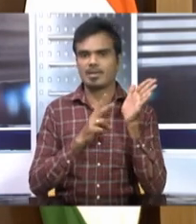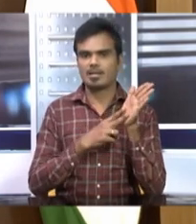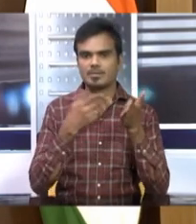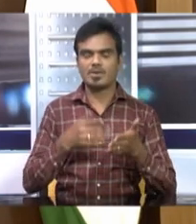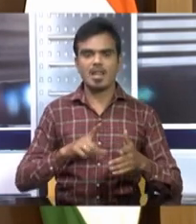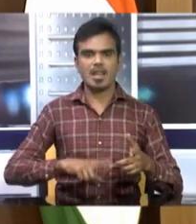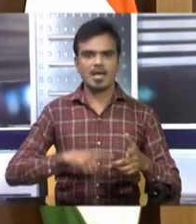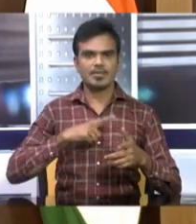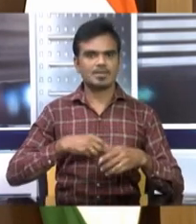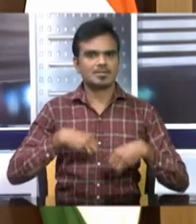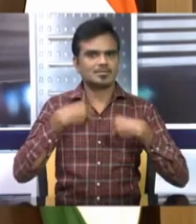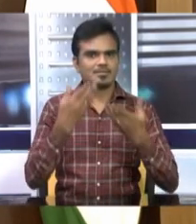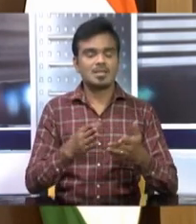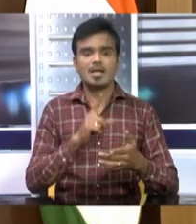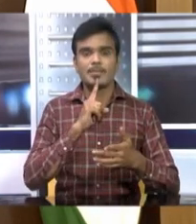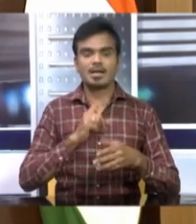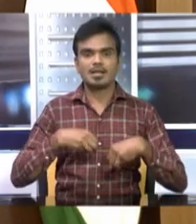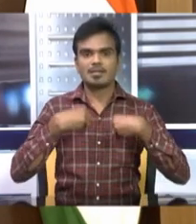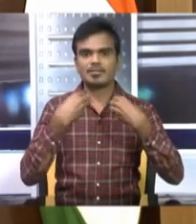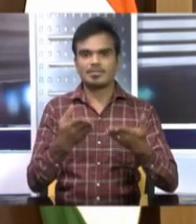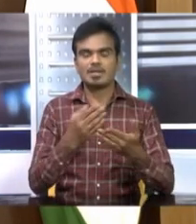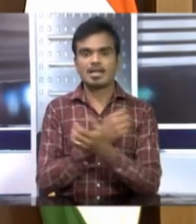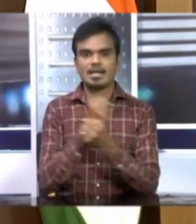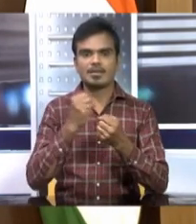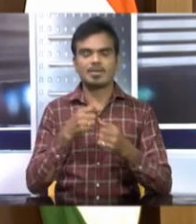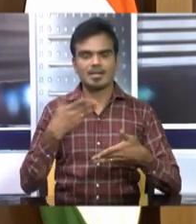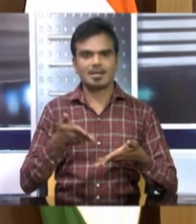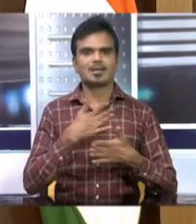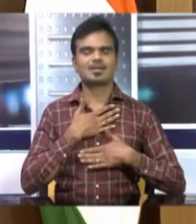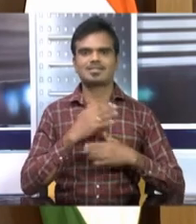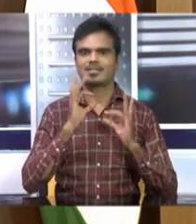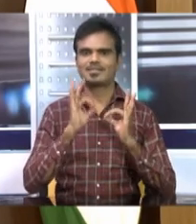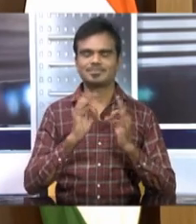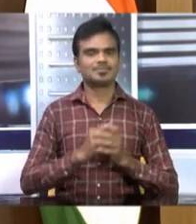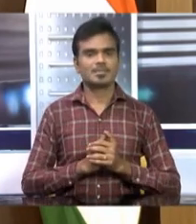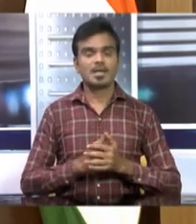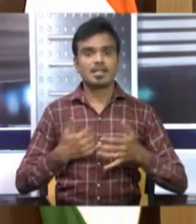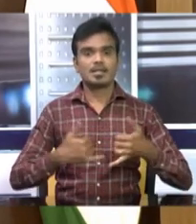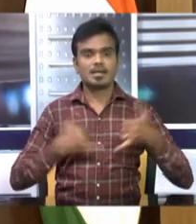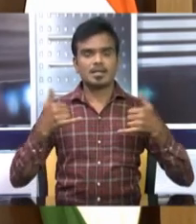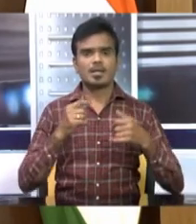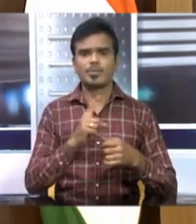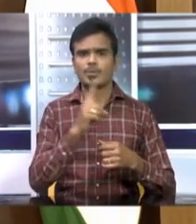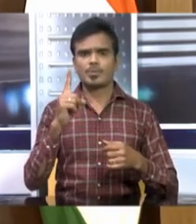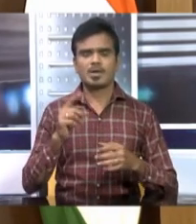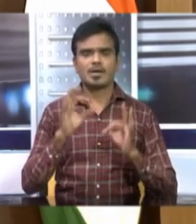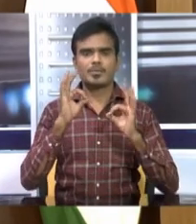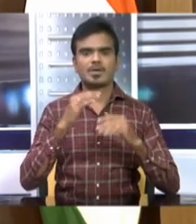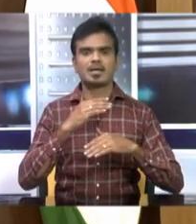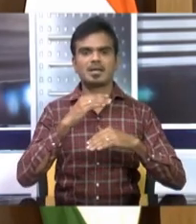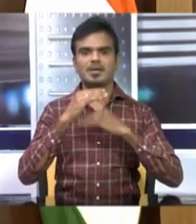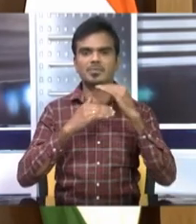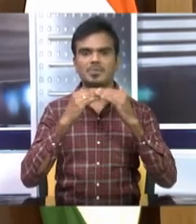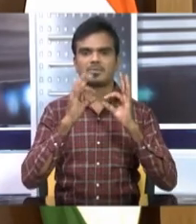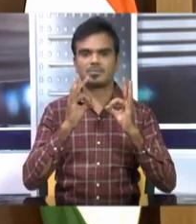given their life and blood for the independence that we enjoy today. The nation shall ever remain grateful to them